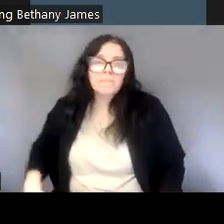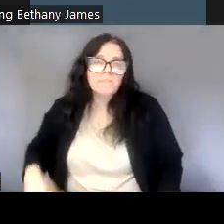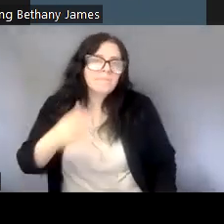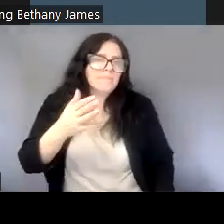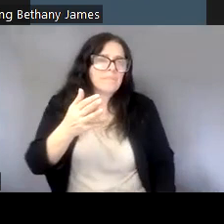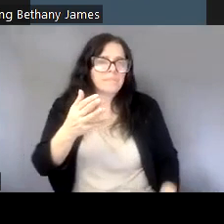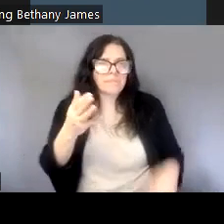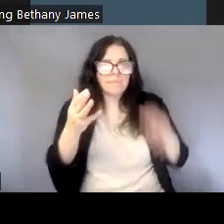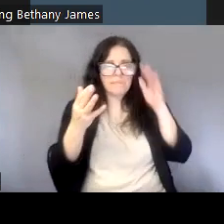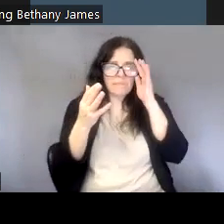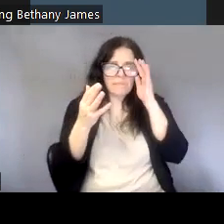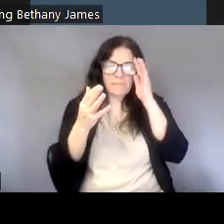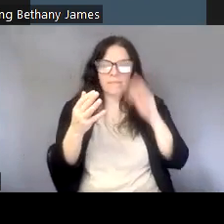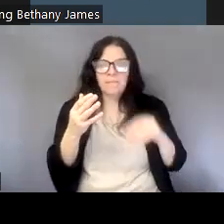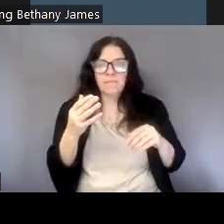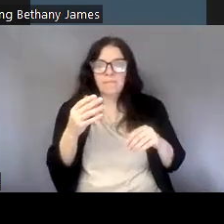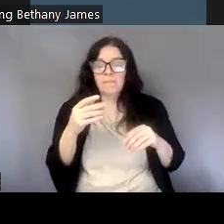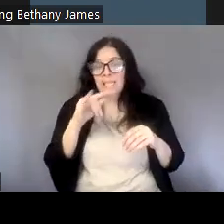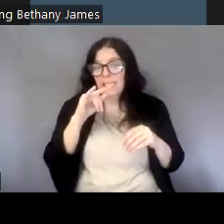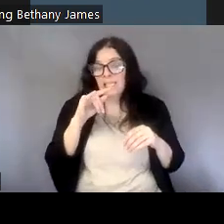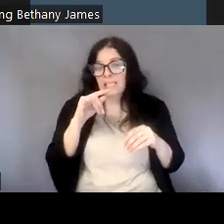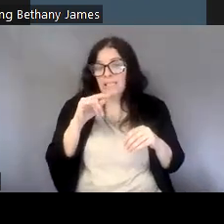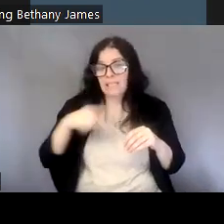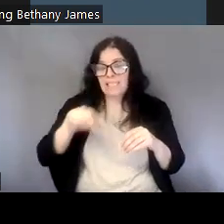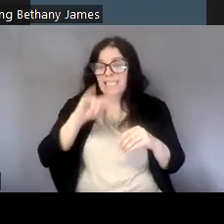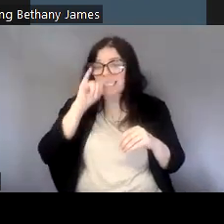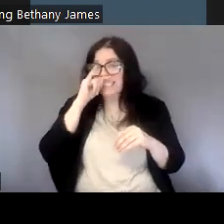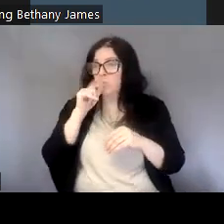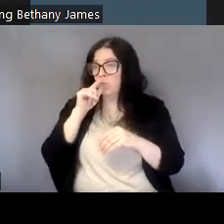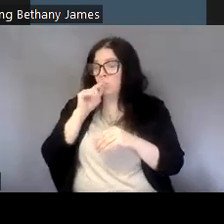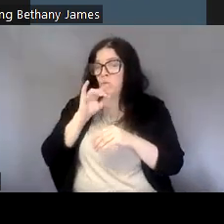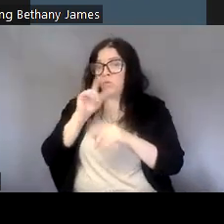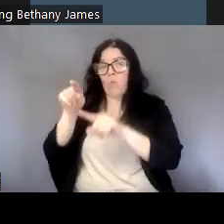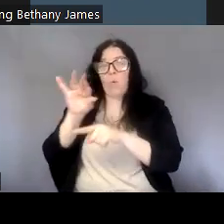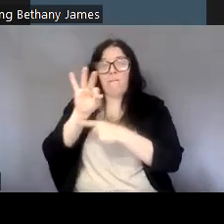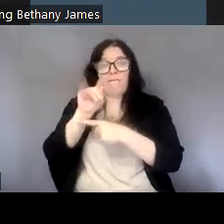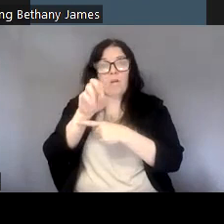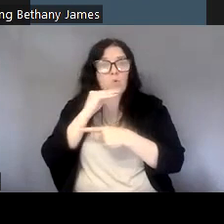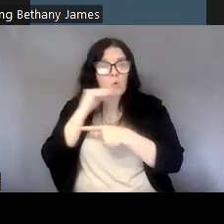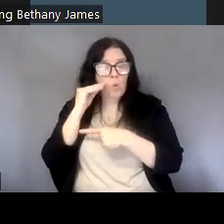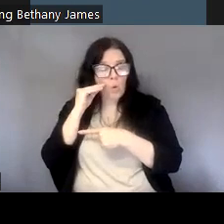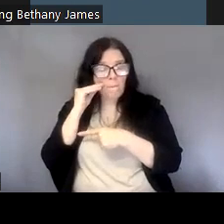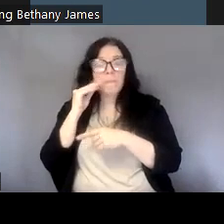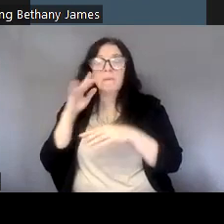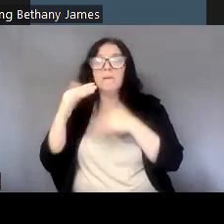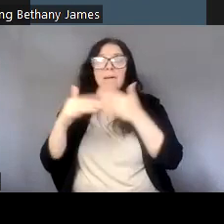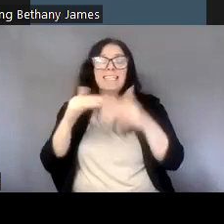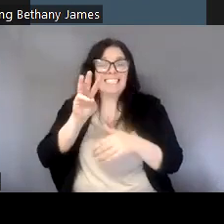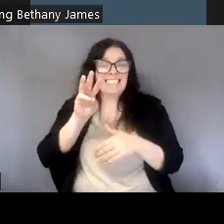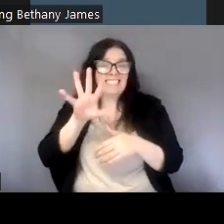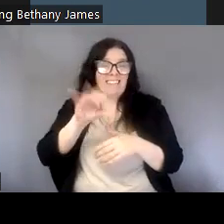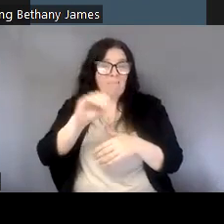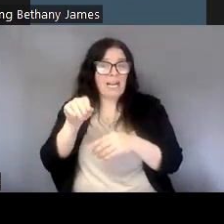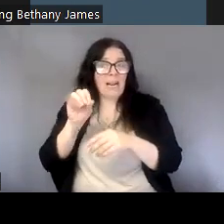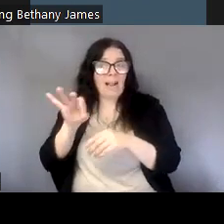foster care, we know that 65% of children in foster care tend to develop PTSD, a post-traumatic stress